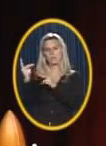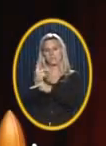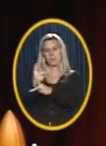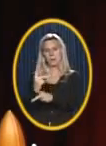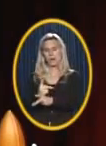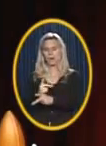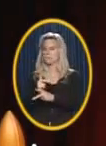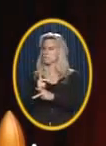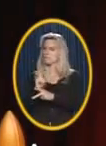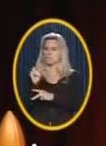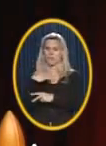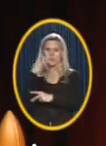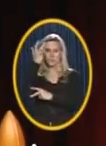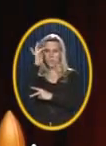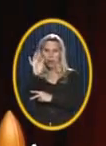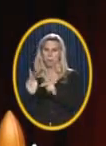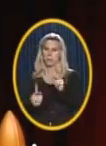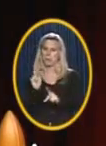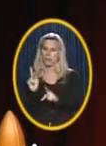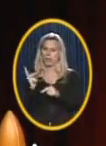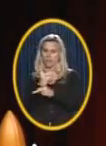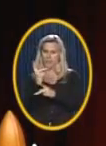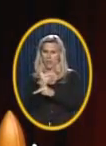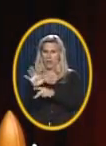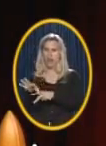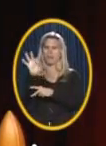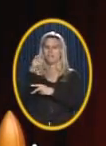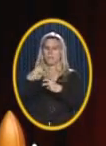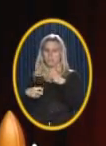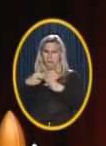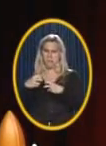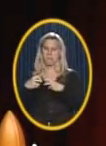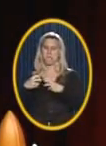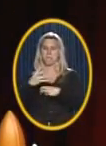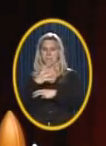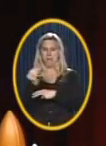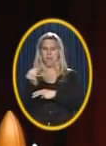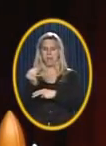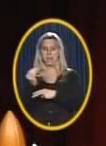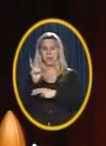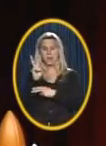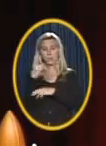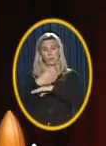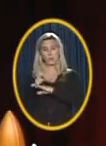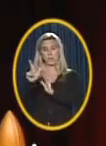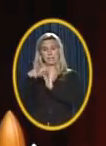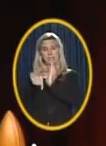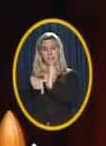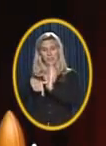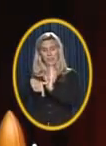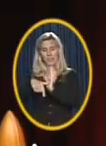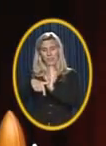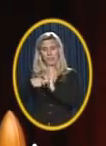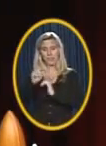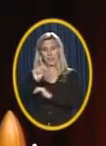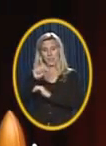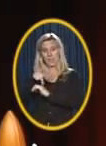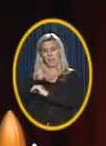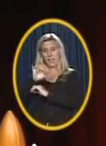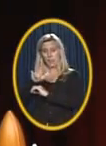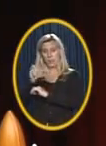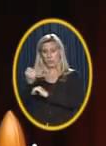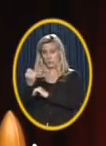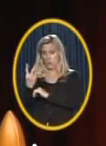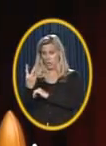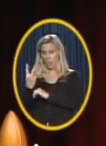some smart people that found out what the problem was, and sure enough, 2 days later, on April the